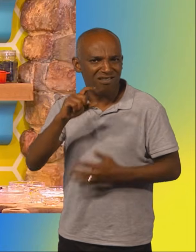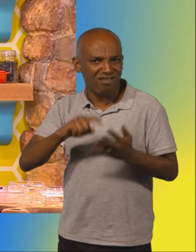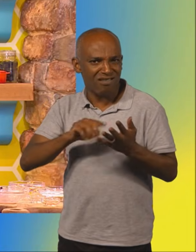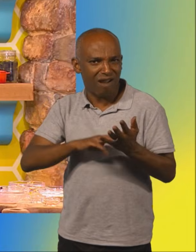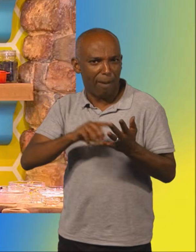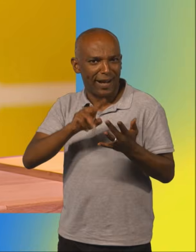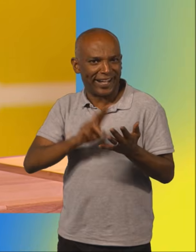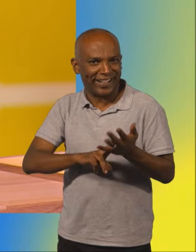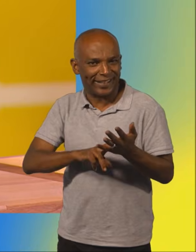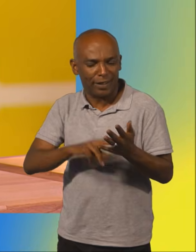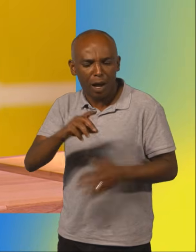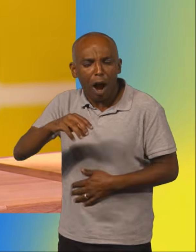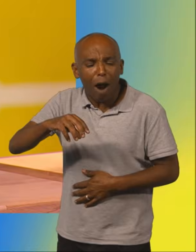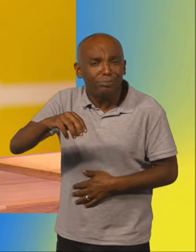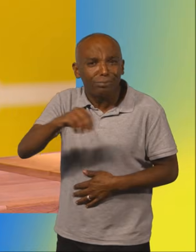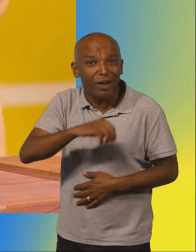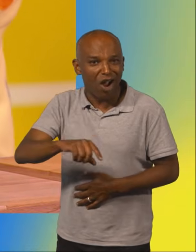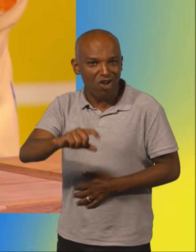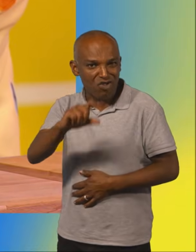and coriander.